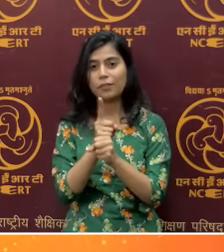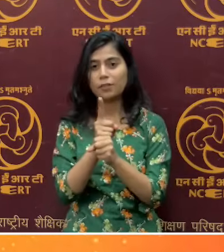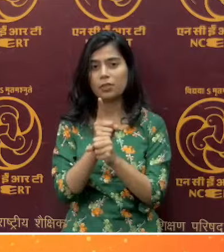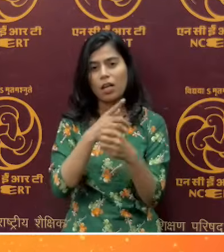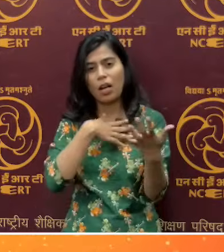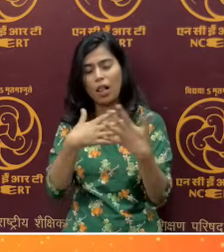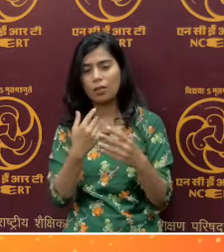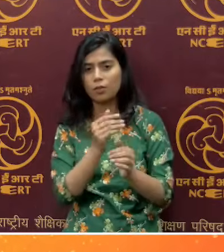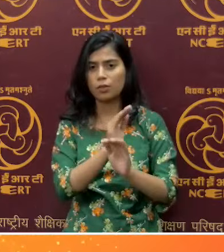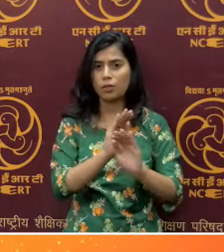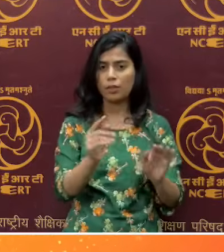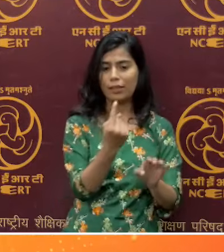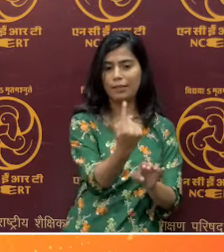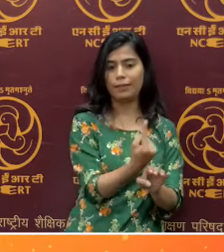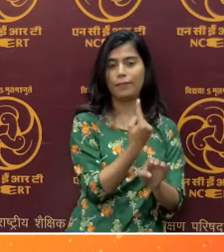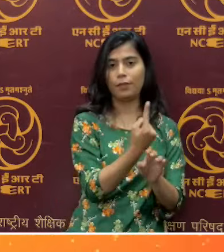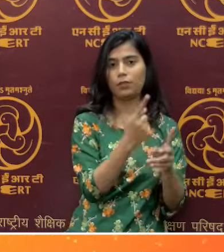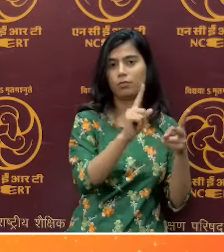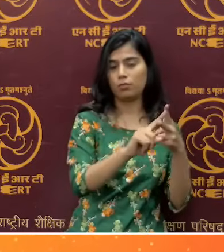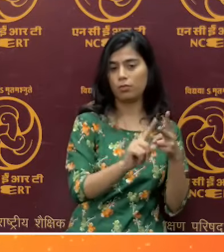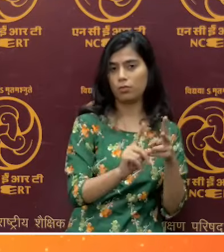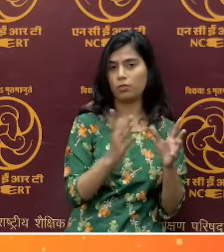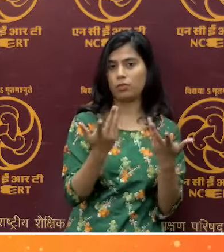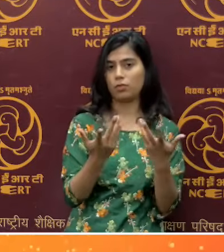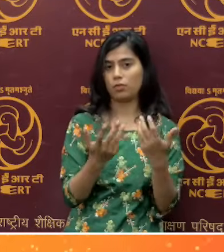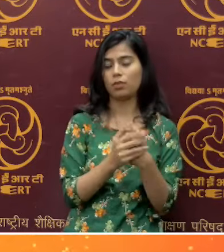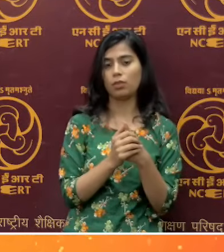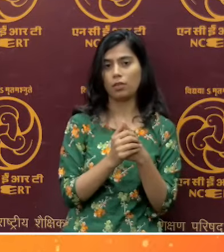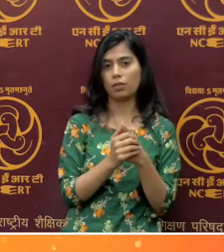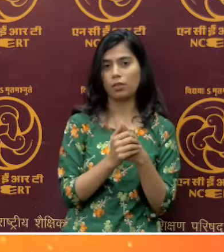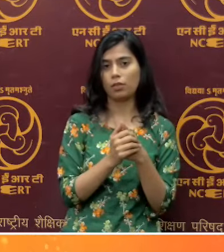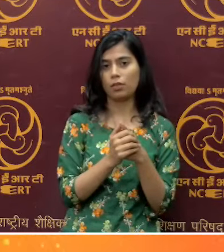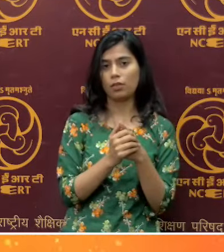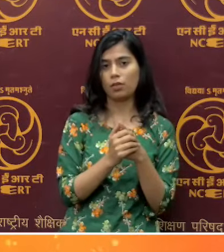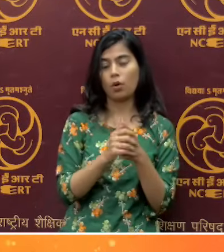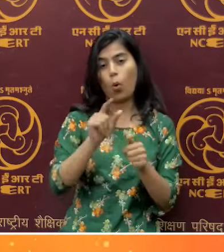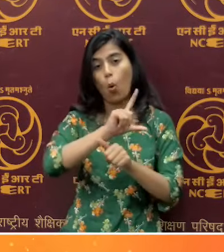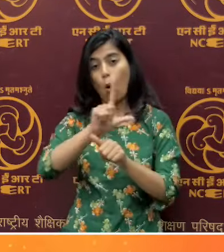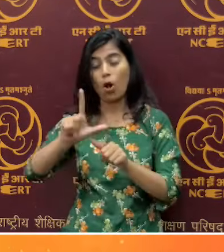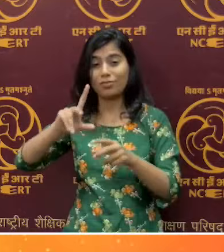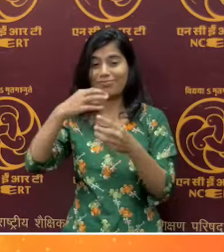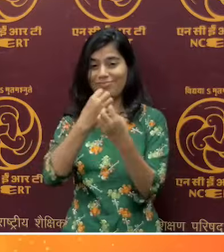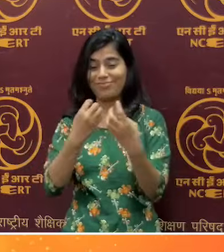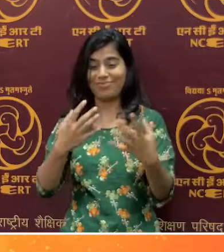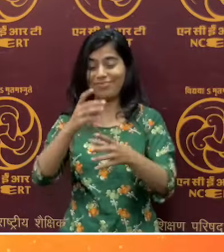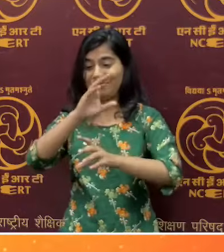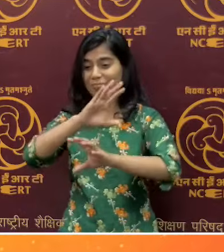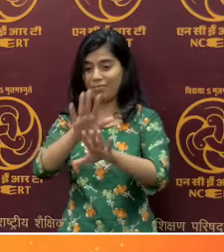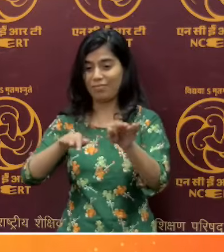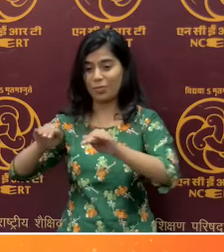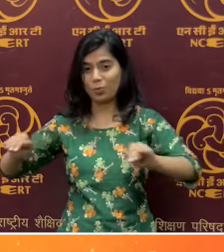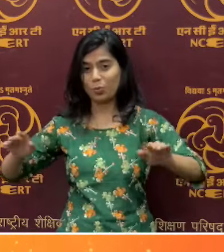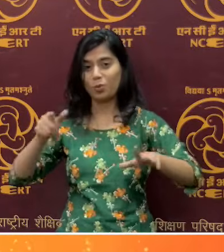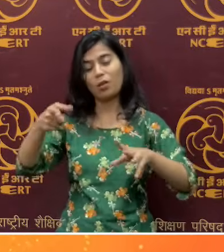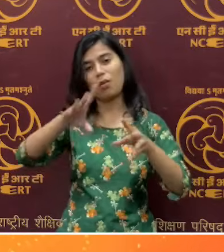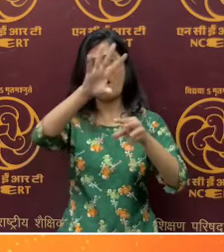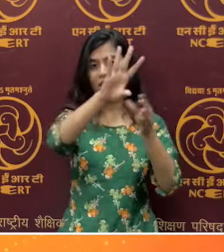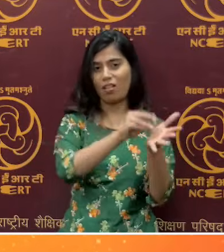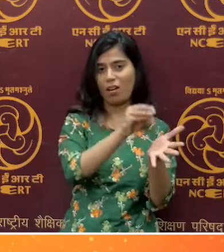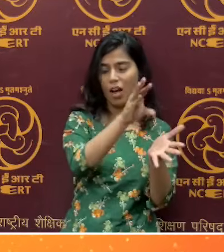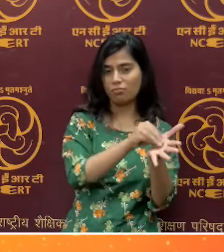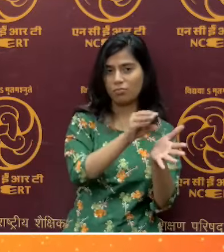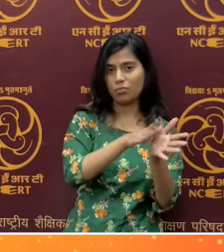student, and we have the bulk upload. We have the CSV file where they can add all the student related to particular class or section, and we can